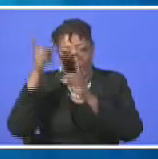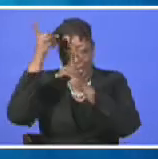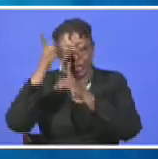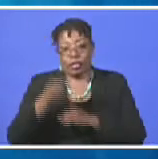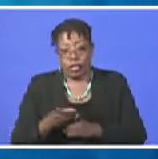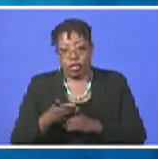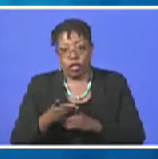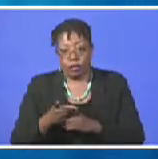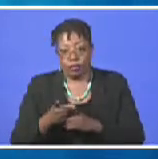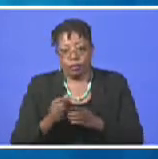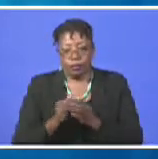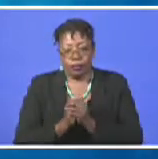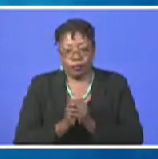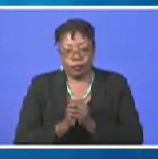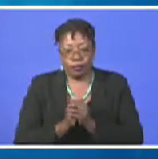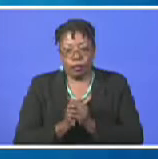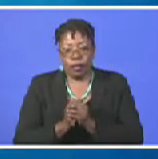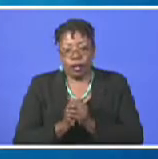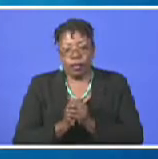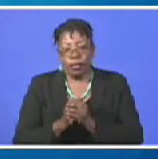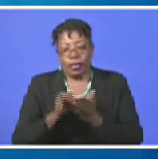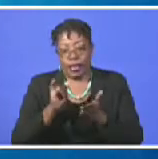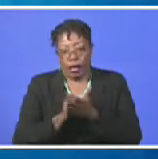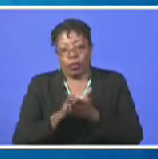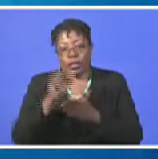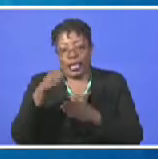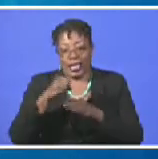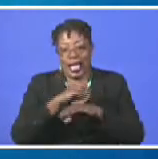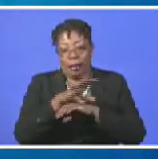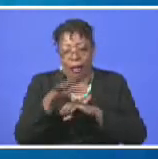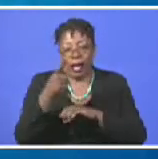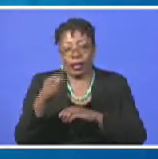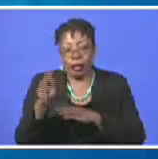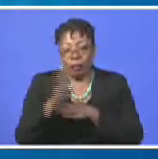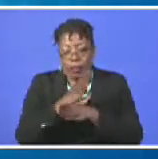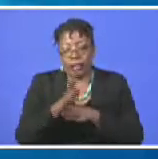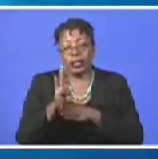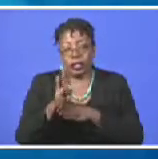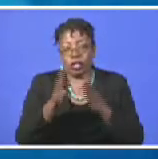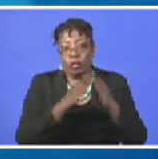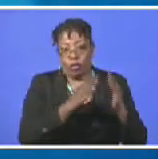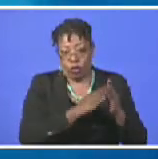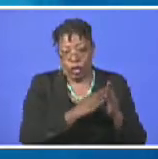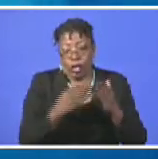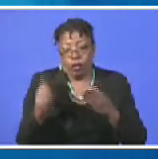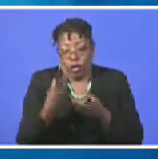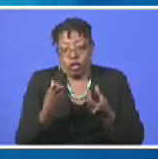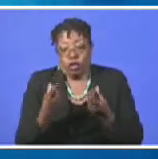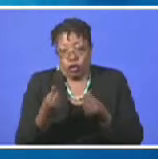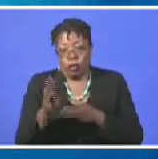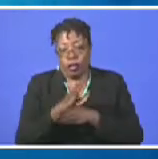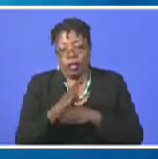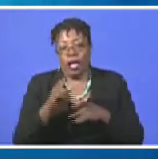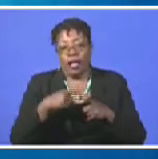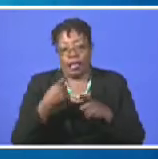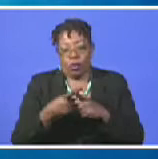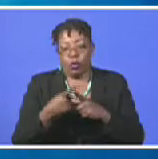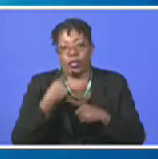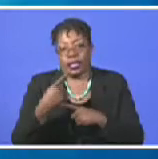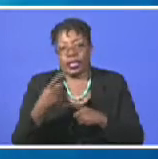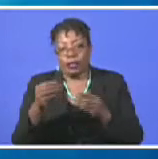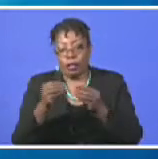that materially impacts the business community and the manner it's able to conduct business, we'll provide further comments at that